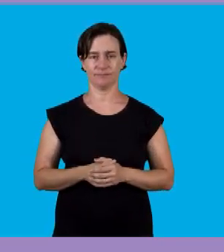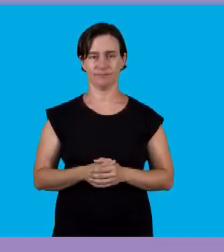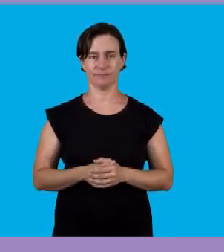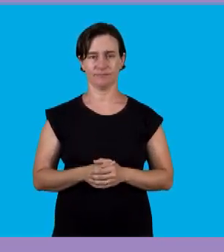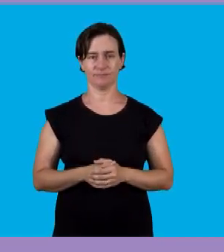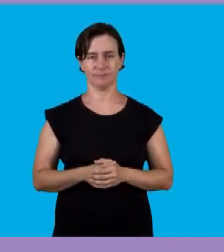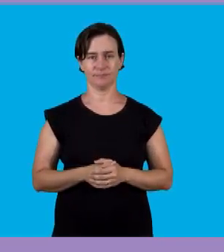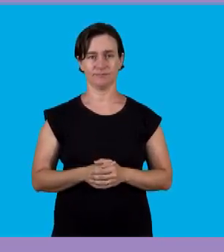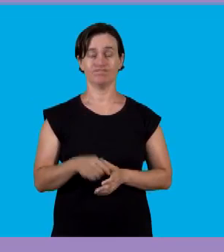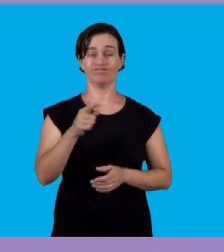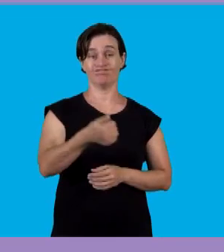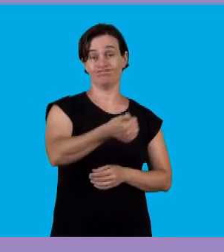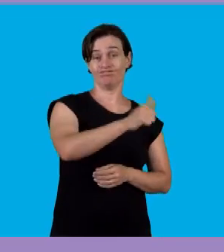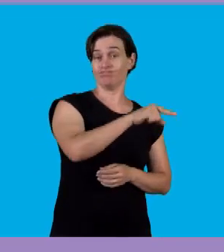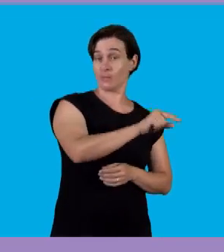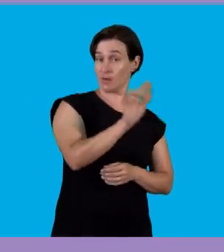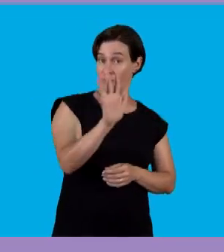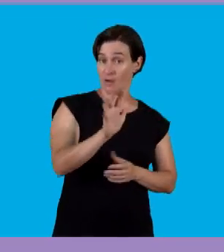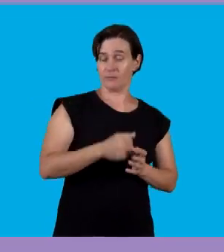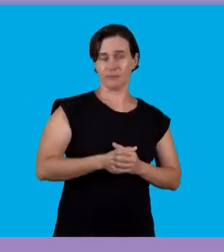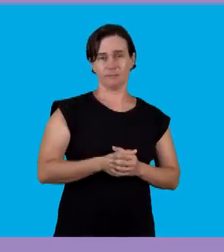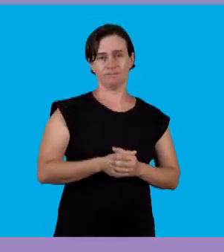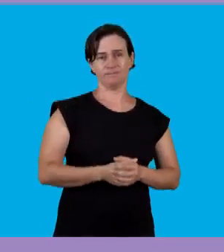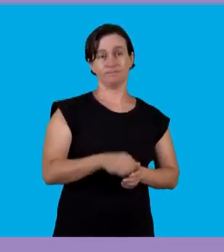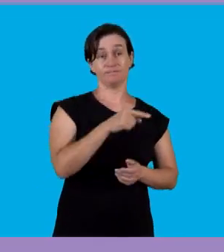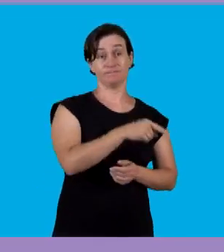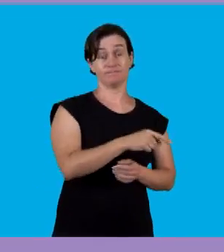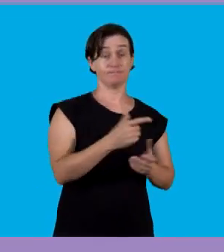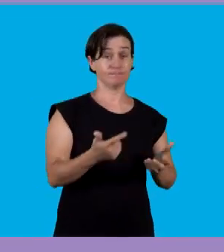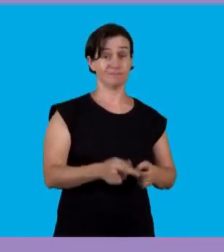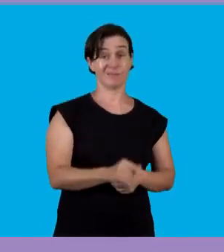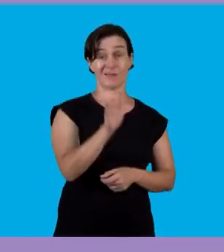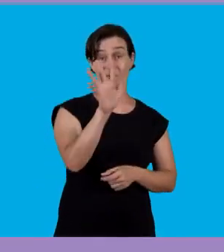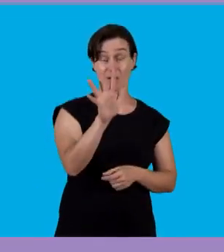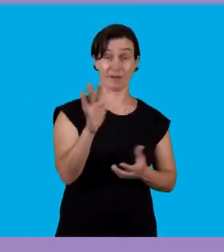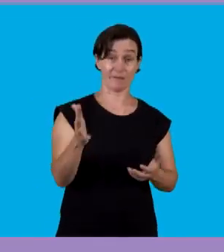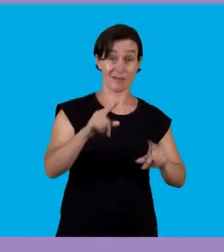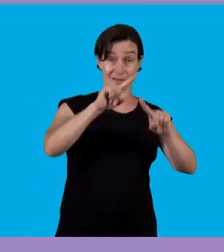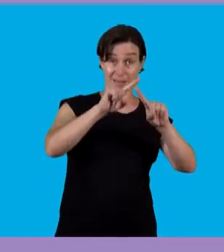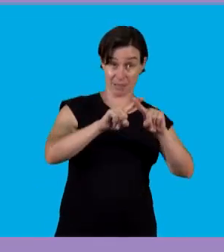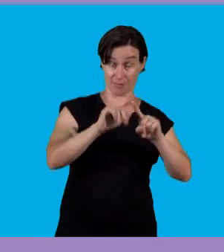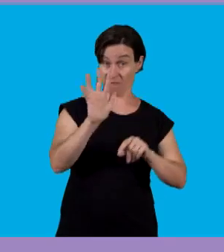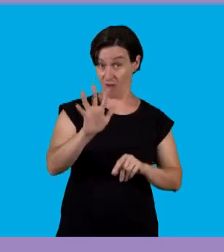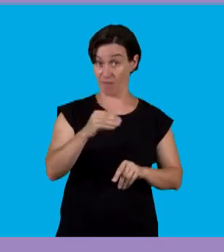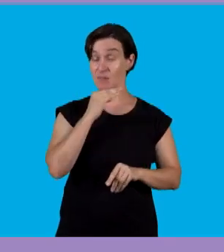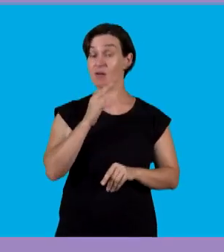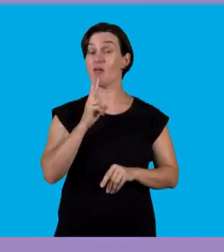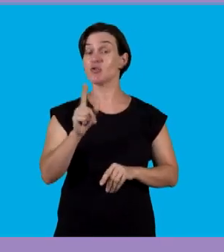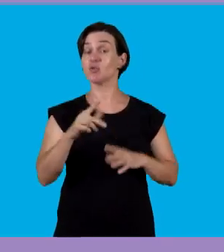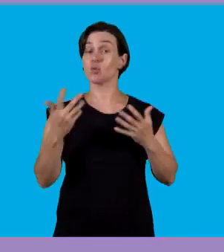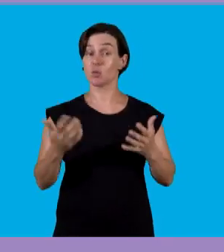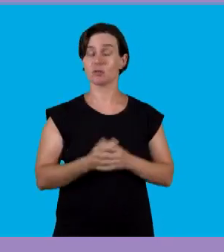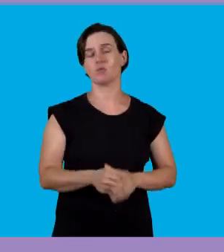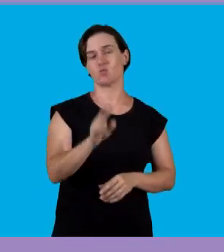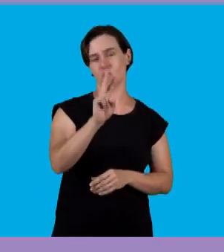a 16. What about that 5? Now 5 is going to be multiplied by 5. That is going to give us